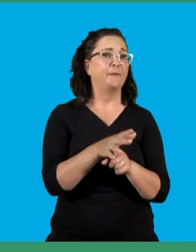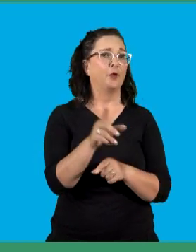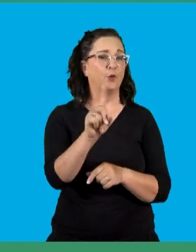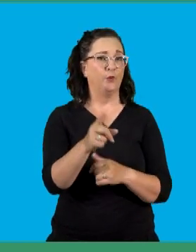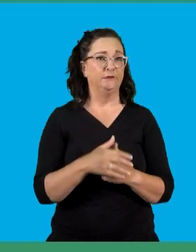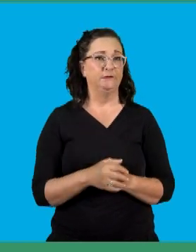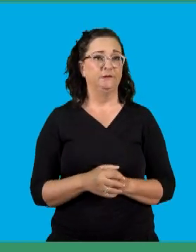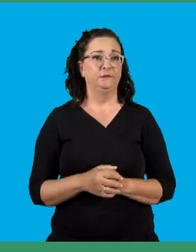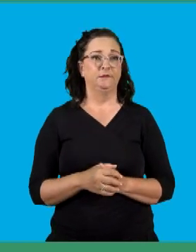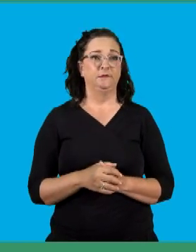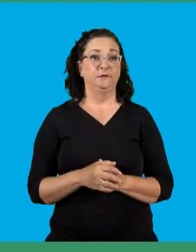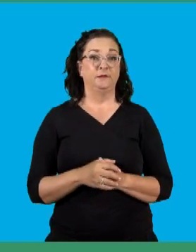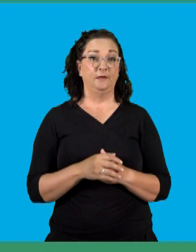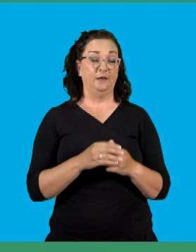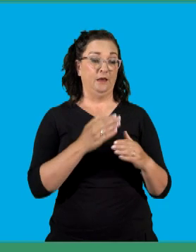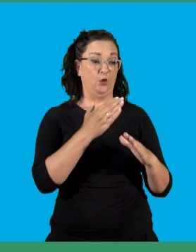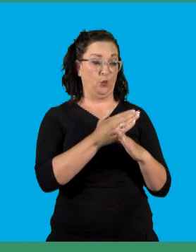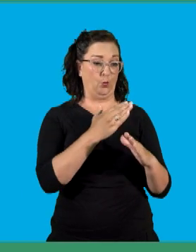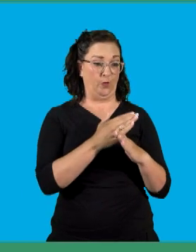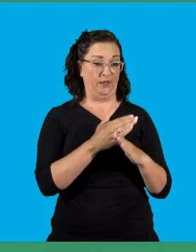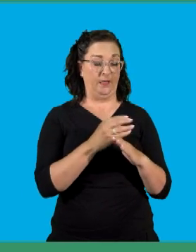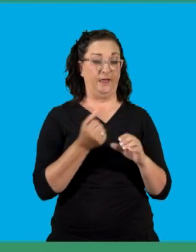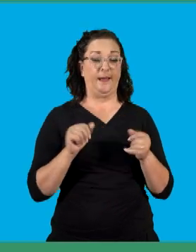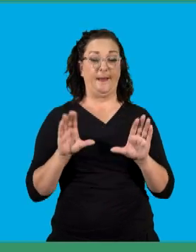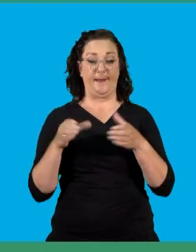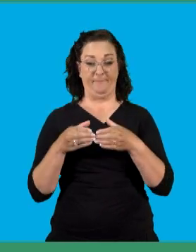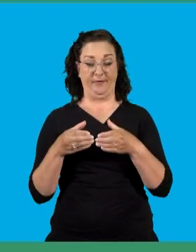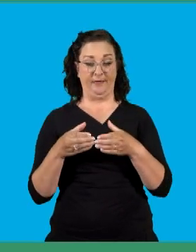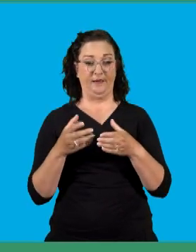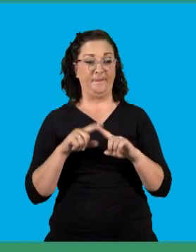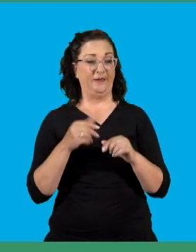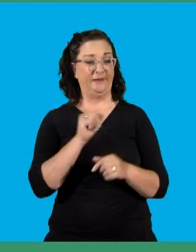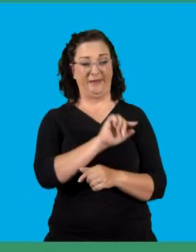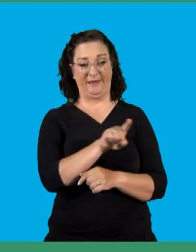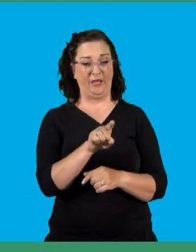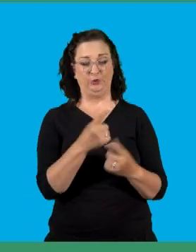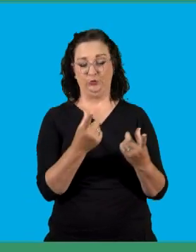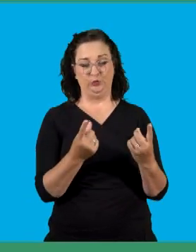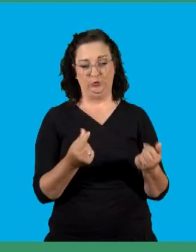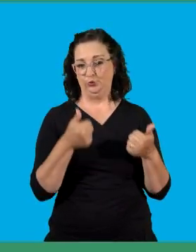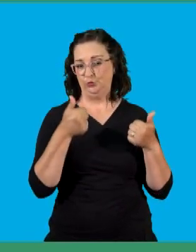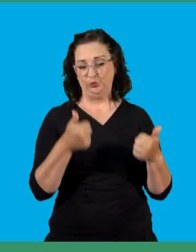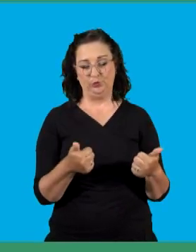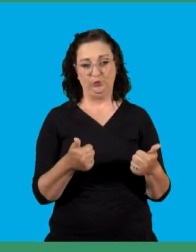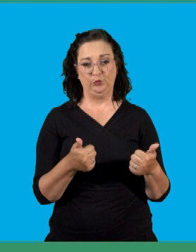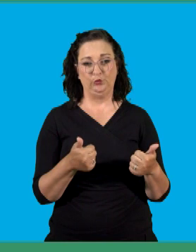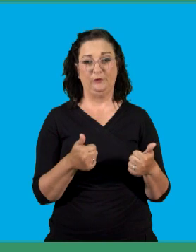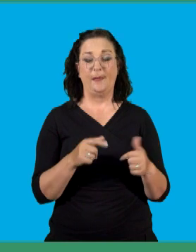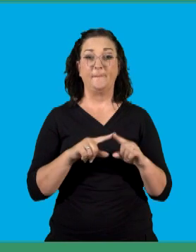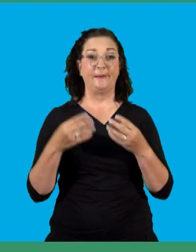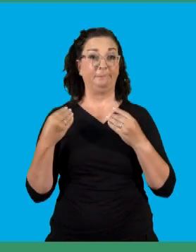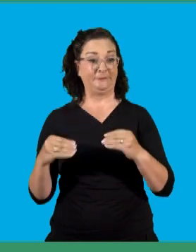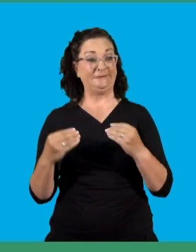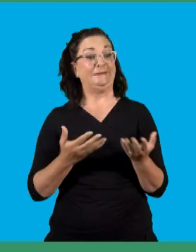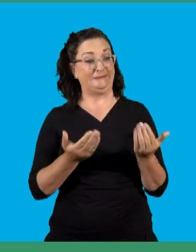between the employers and employees because employees are performing below employers' expectations. So obviously